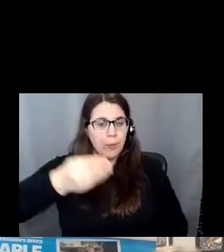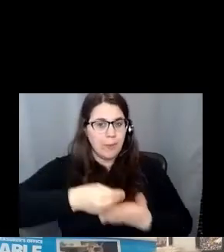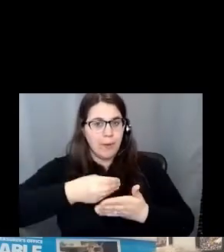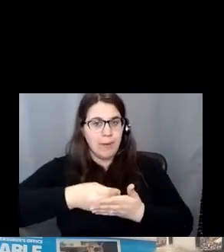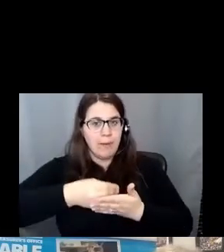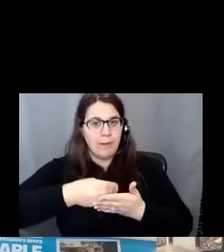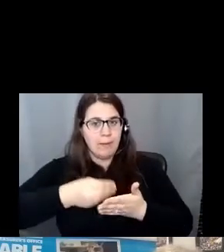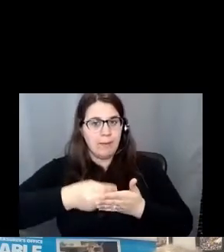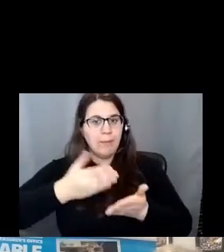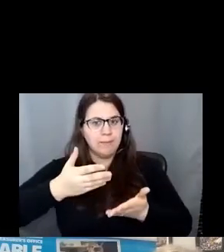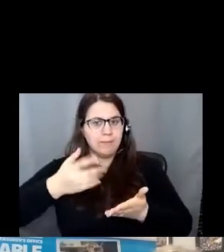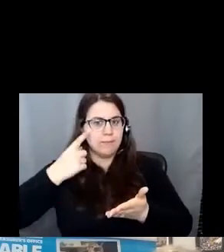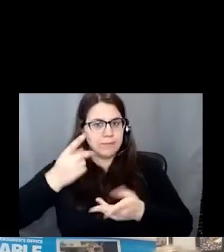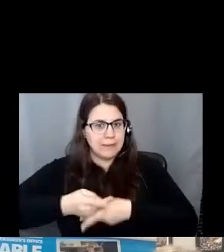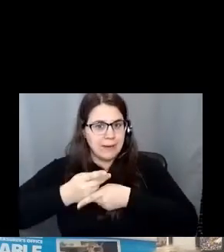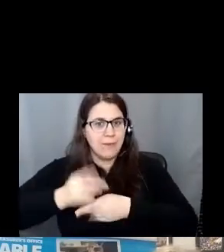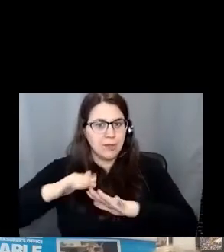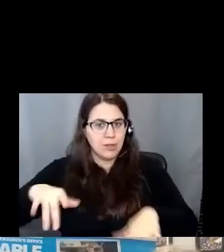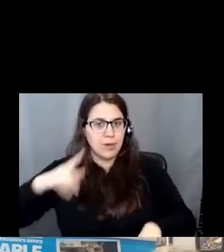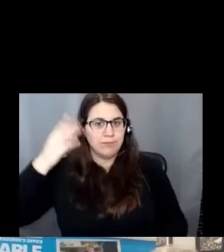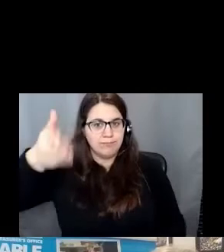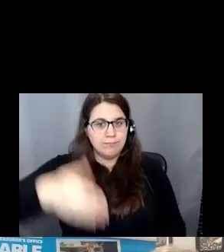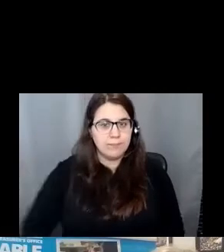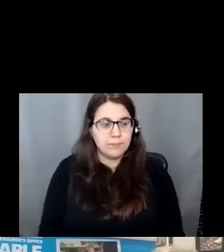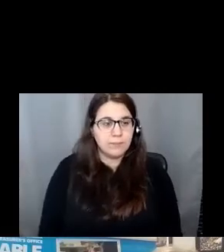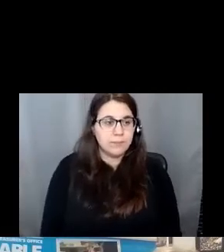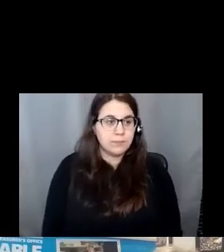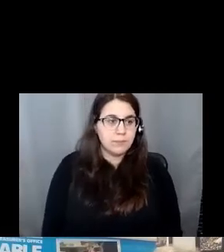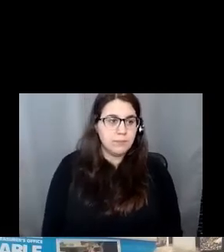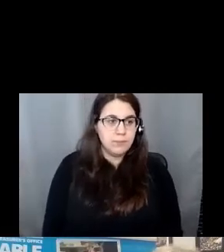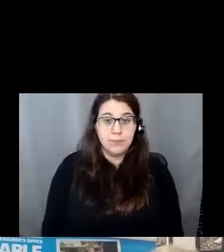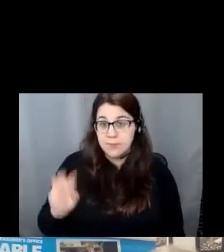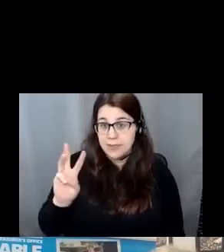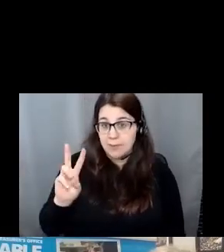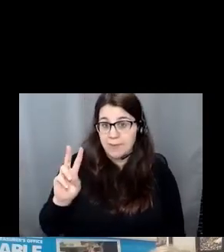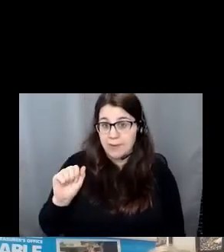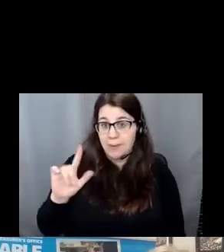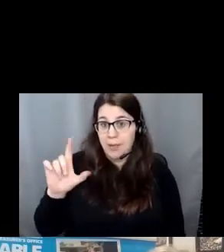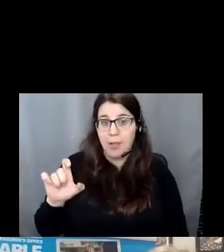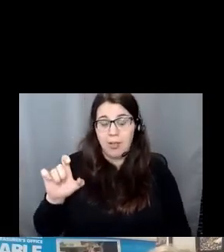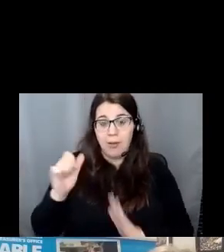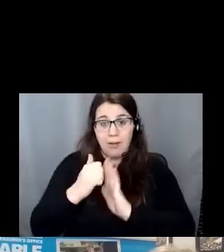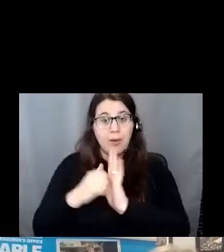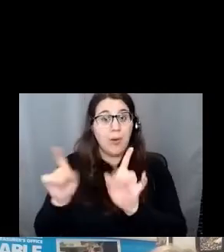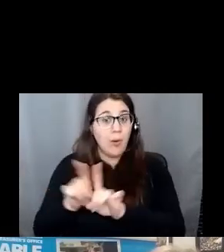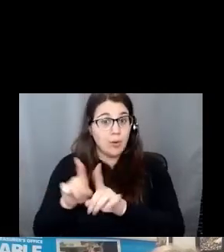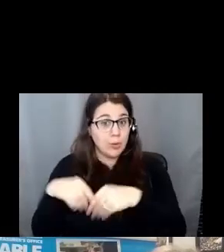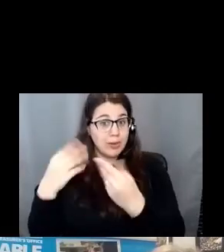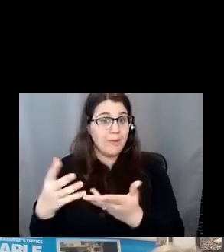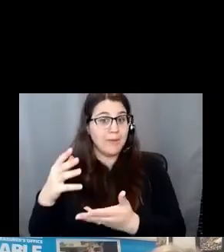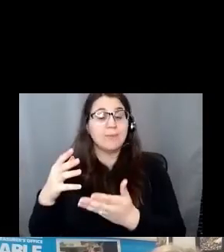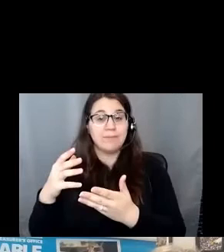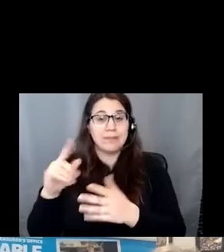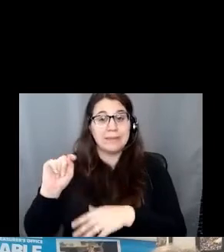for the long term. WVABLE accounts also provide tax benefits. So just like the 529 college